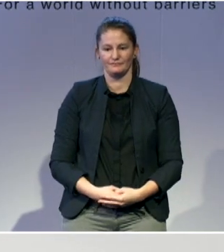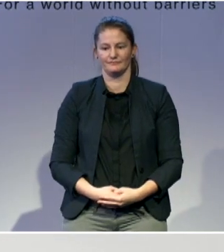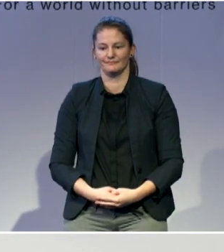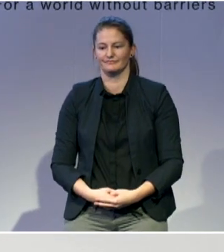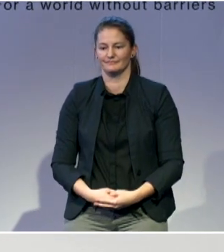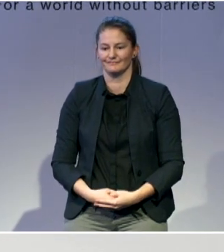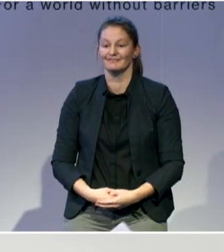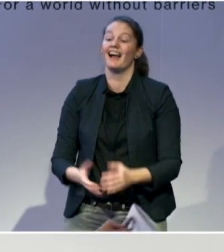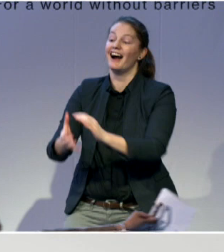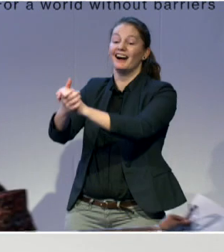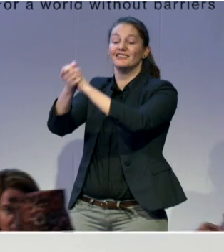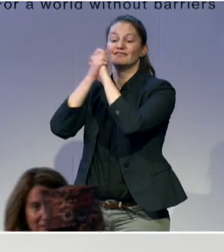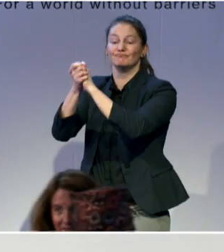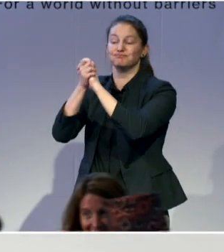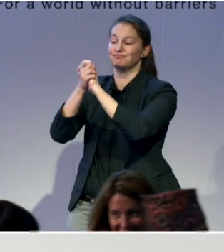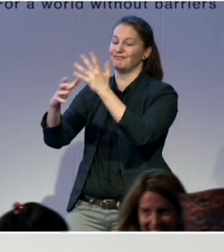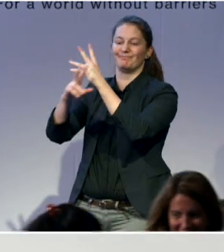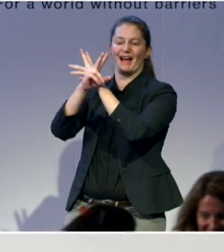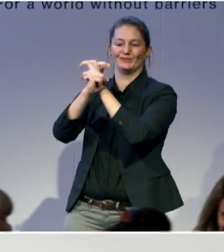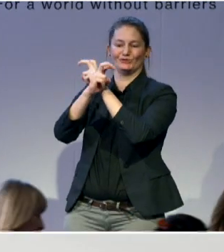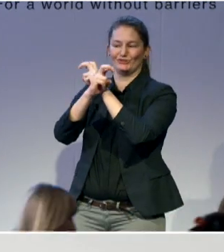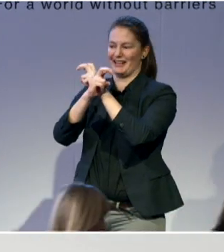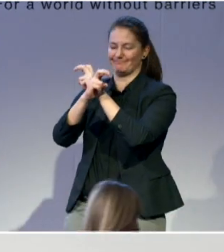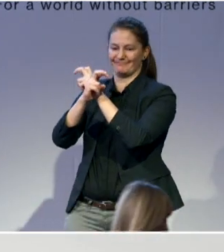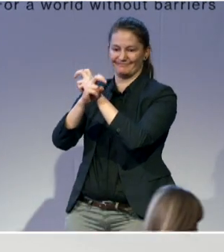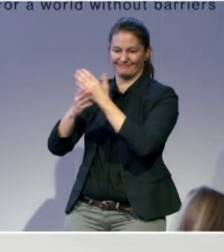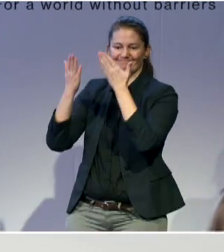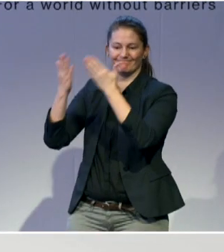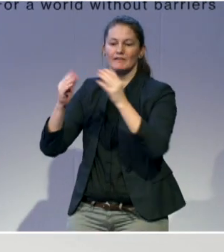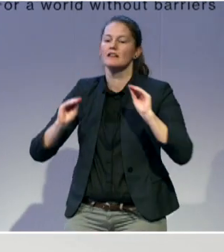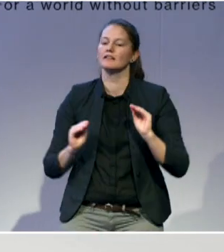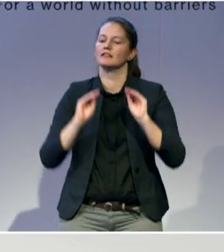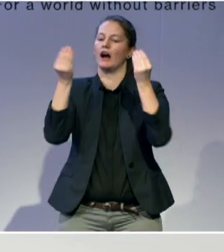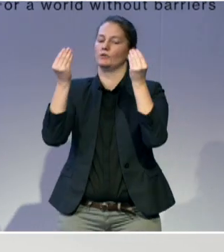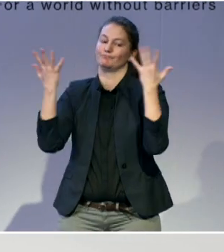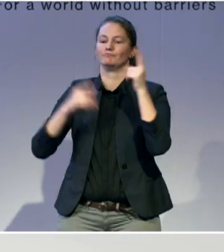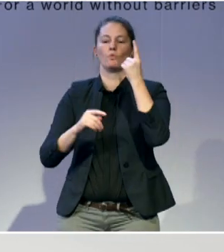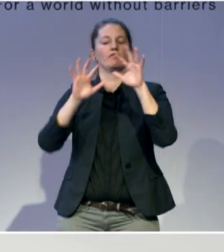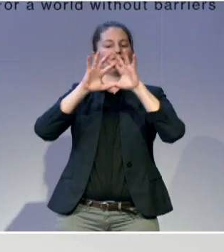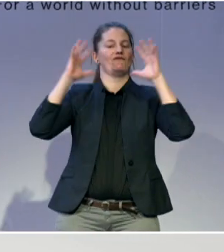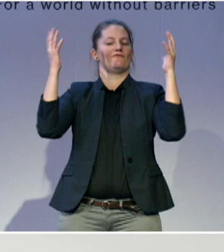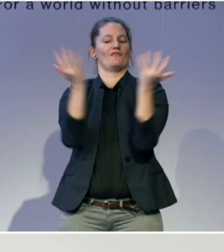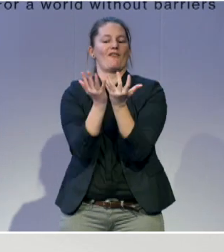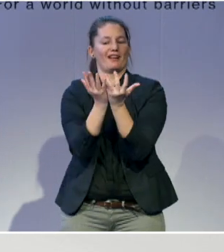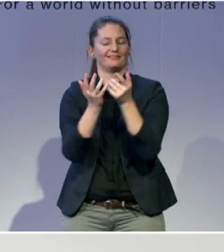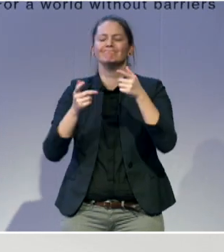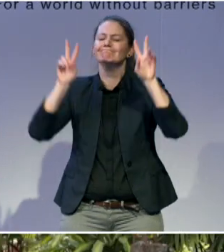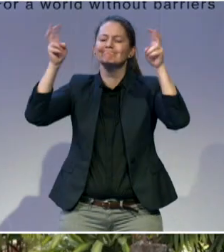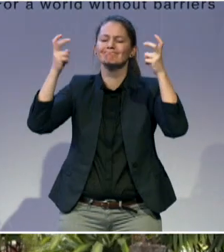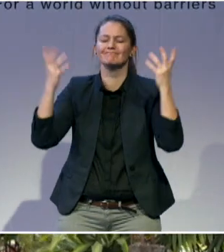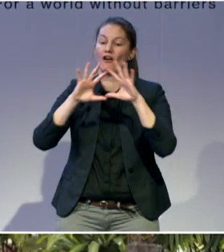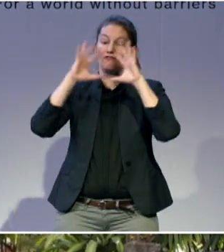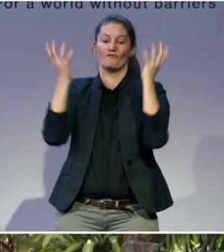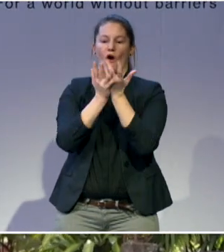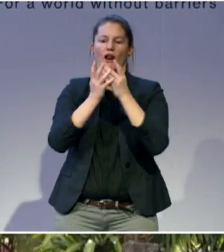Congratulations to Jugend eine Welt, Weltwegweiser from Austria. Weltwegweiser launched a pilot program